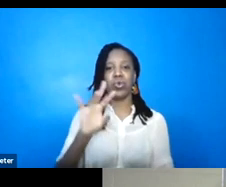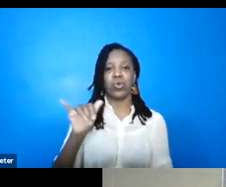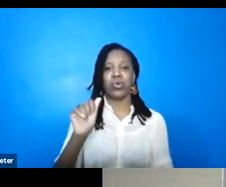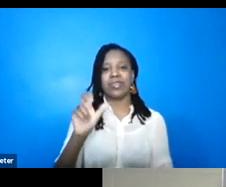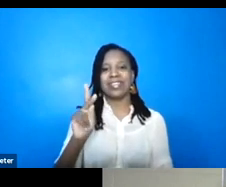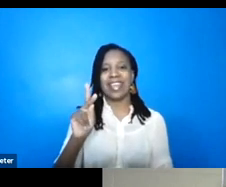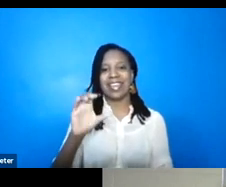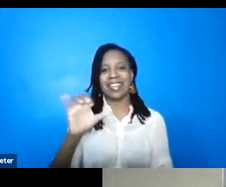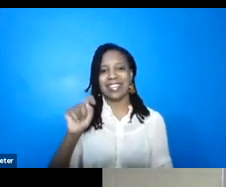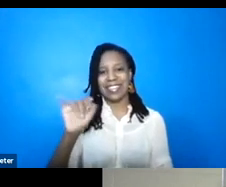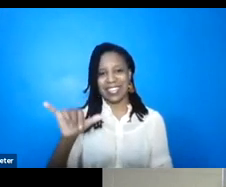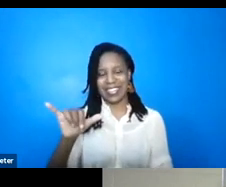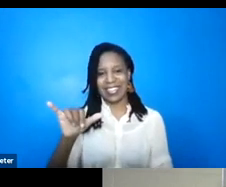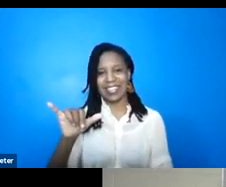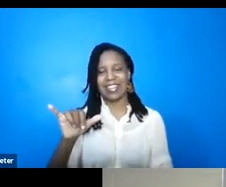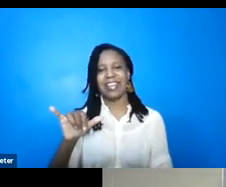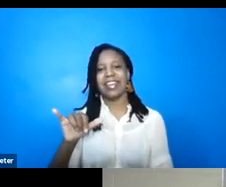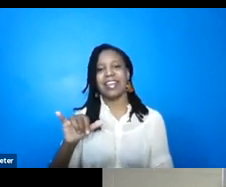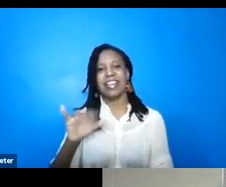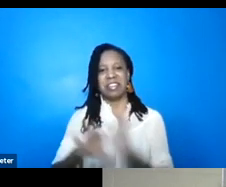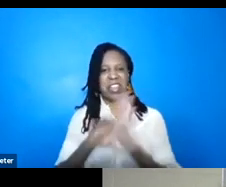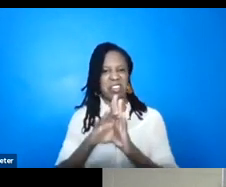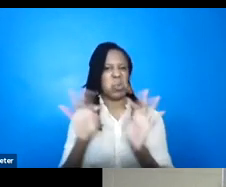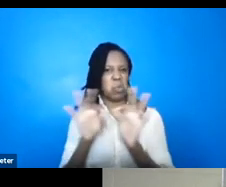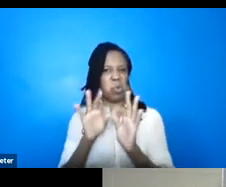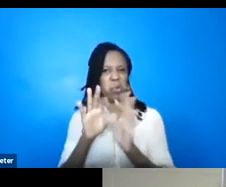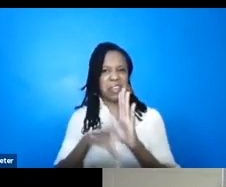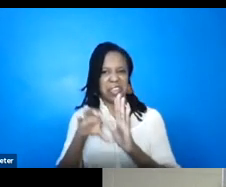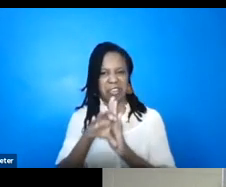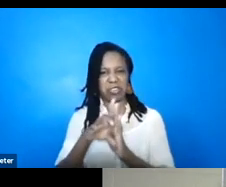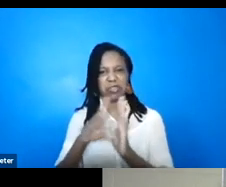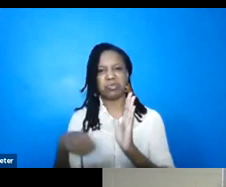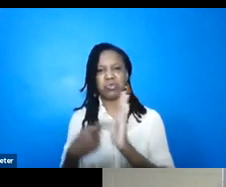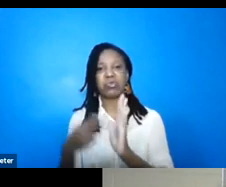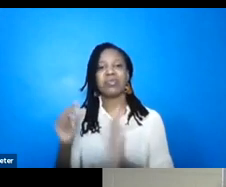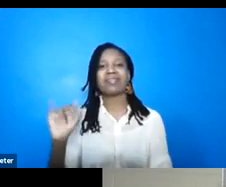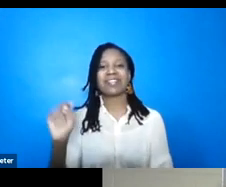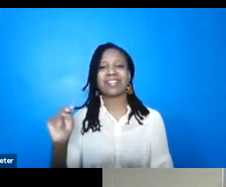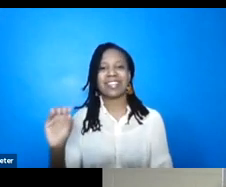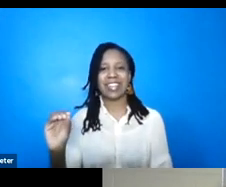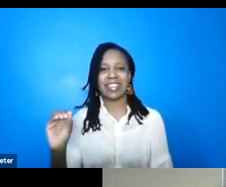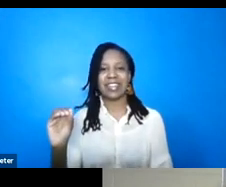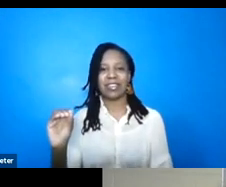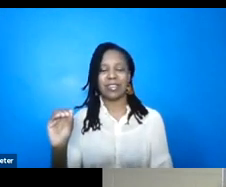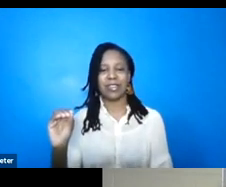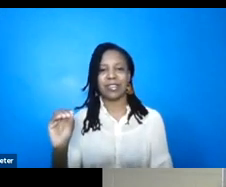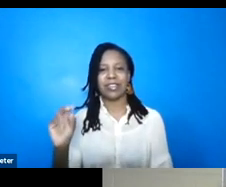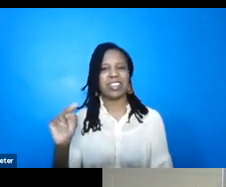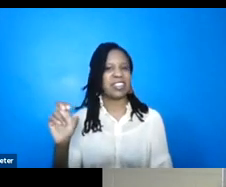movie, Nino Brown. And he gained and Nino was a perfect example of hyper masculinity